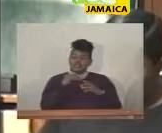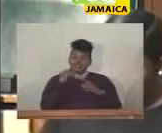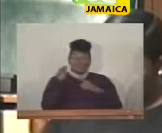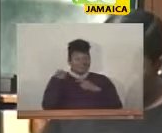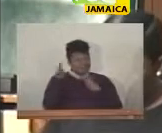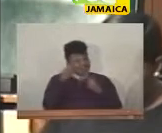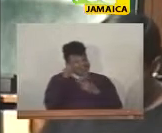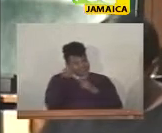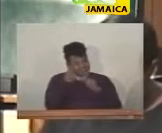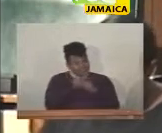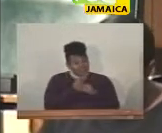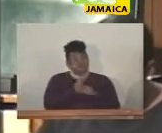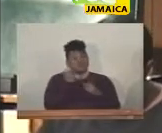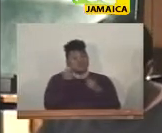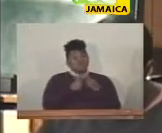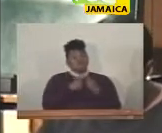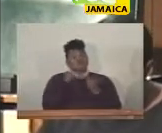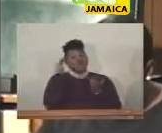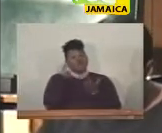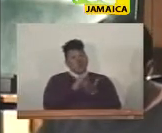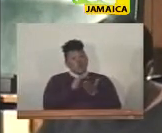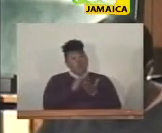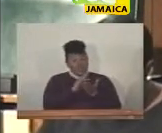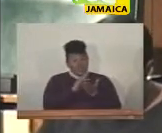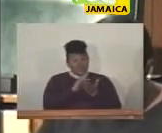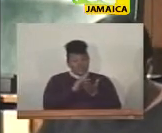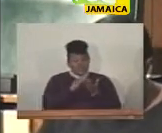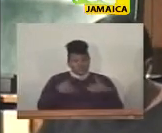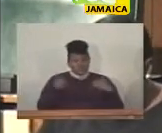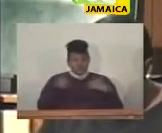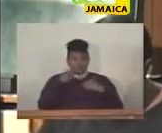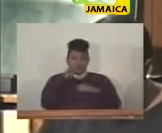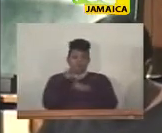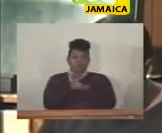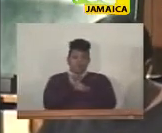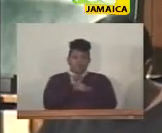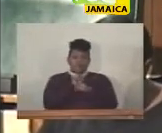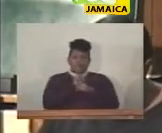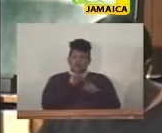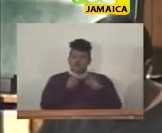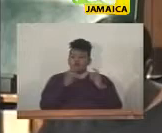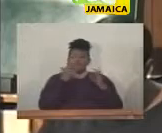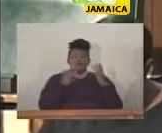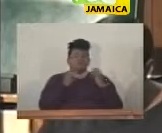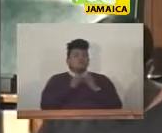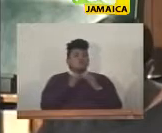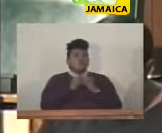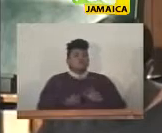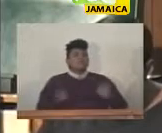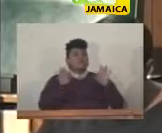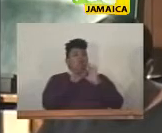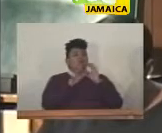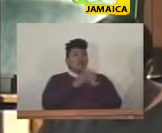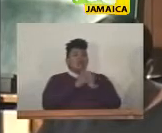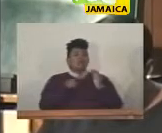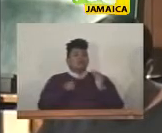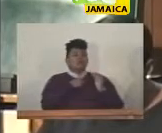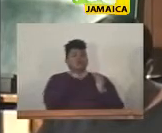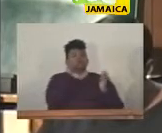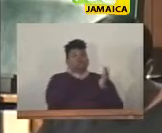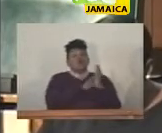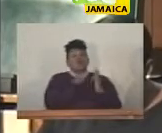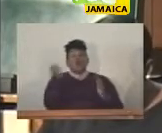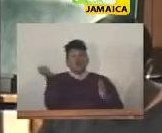job creation, but a recognition that the path is well underway with macroeconomic indicators going in the